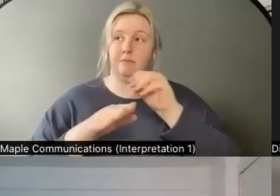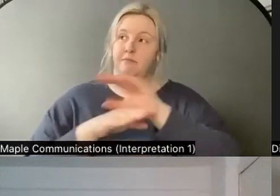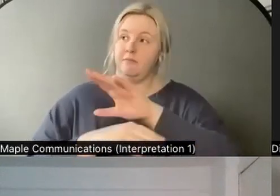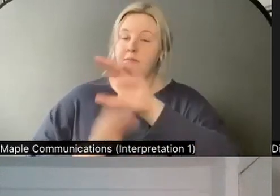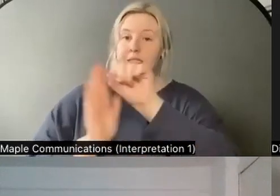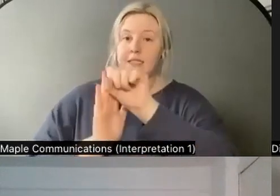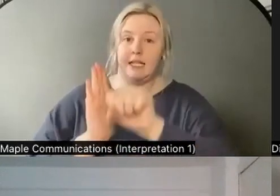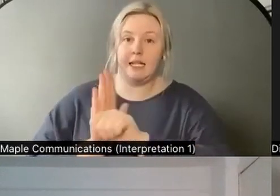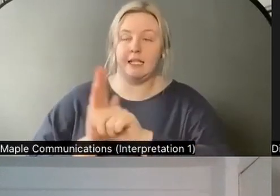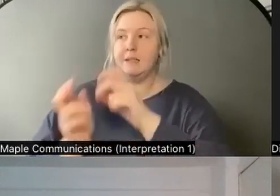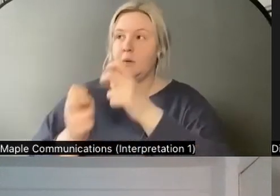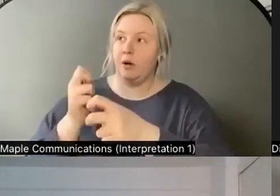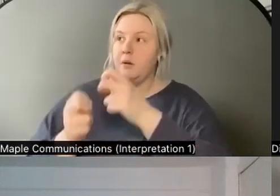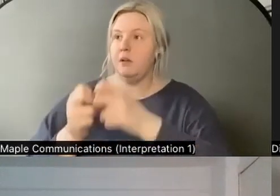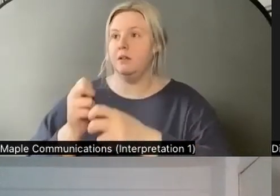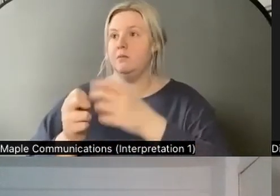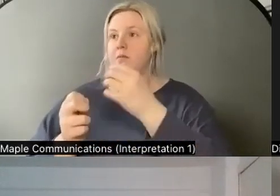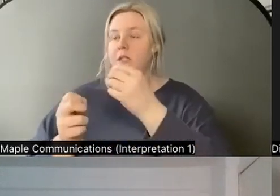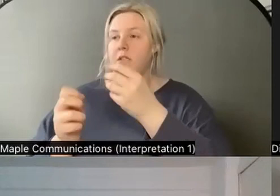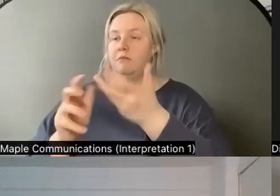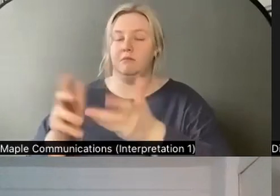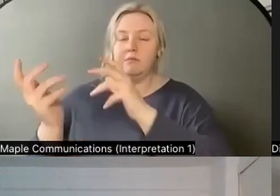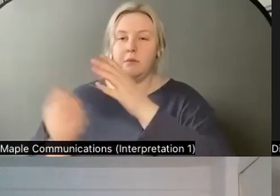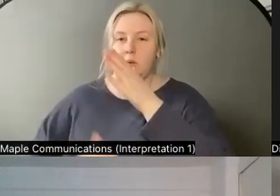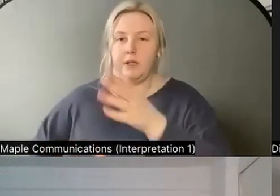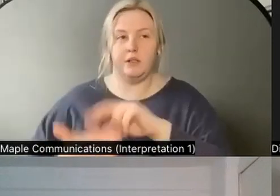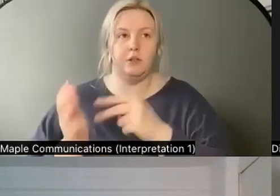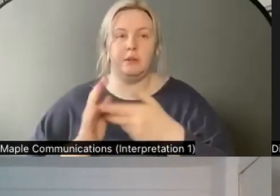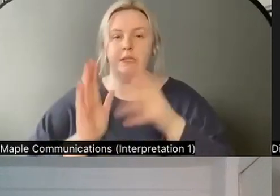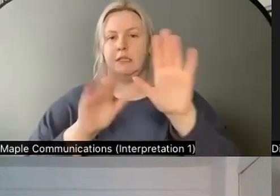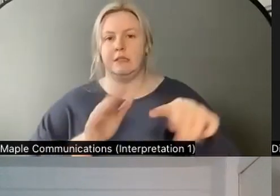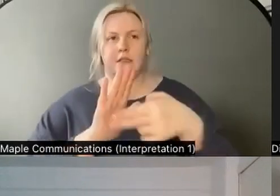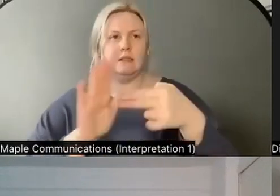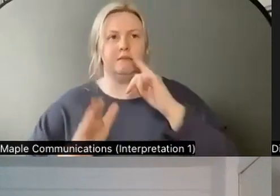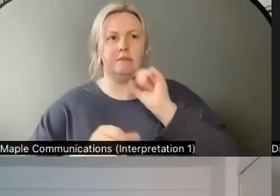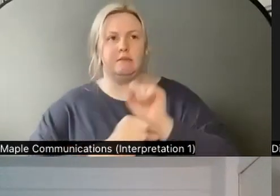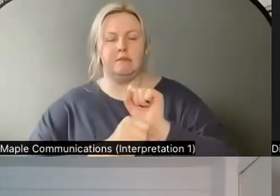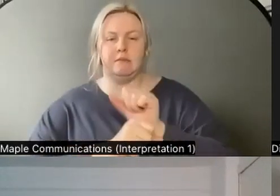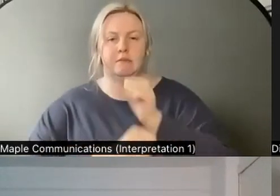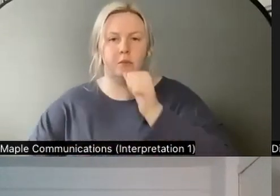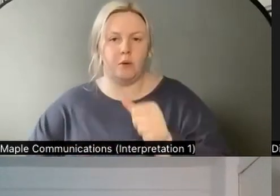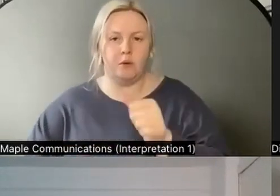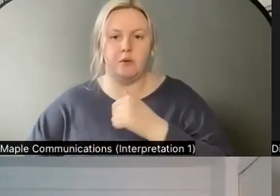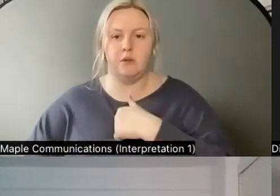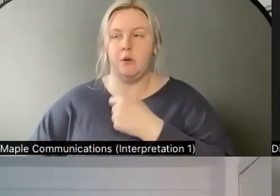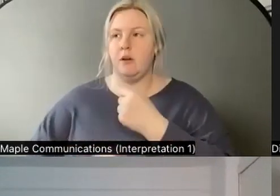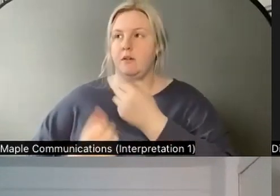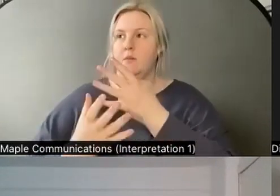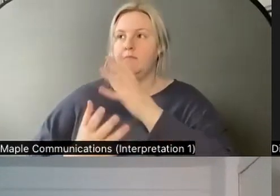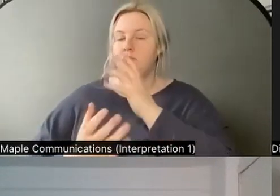built between each other. And I don't know how many folks I've talked to where they've said, you know, I didn't know